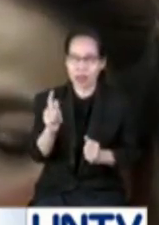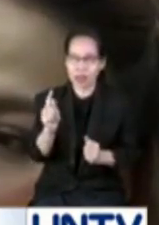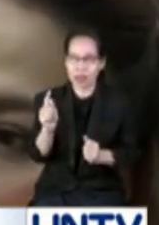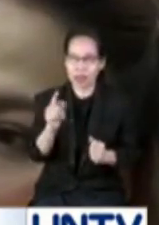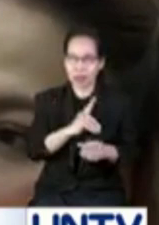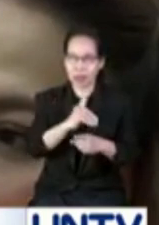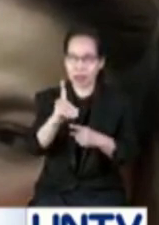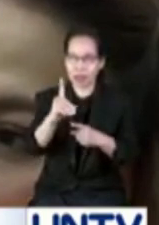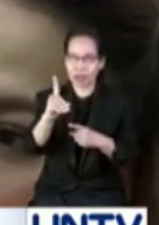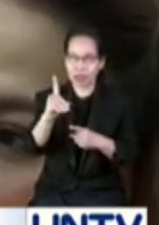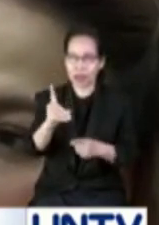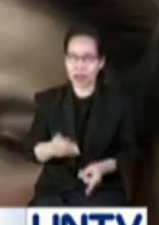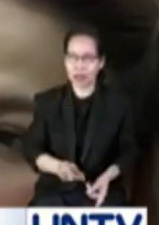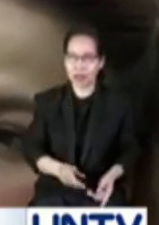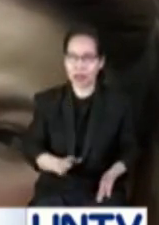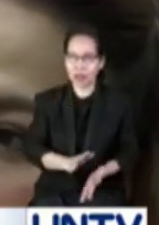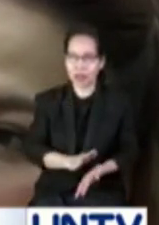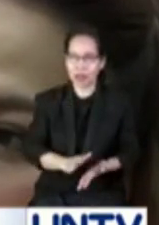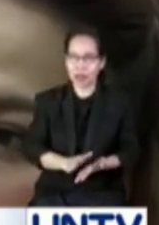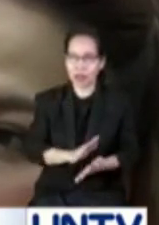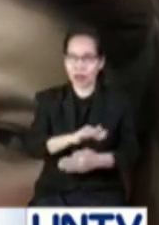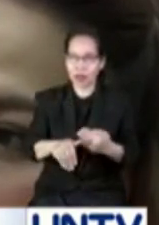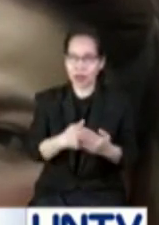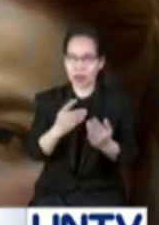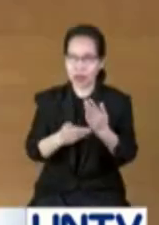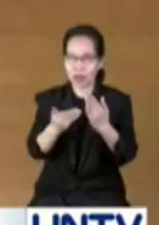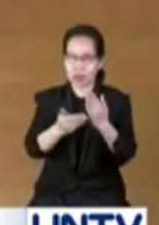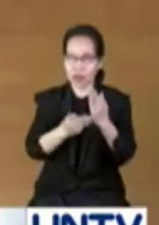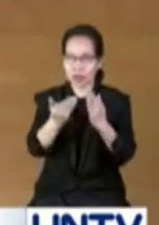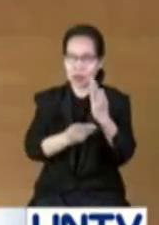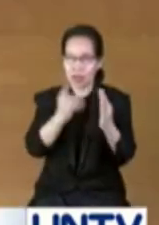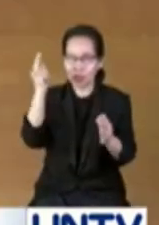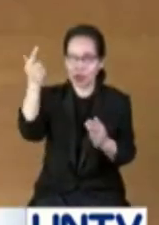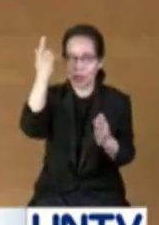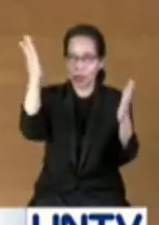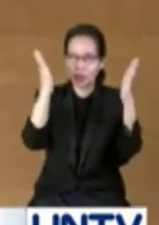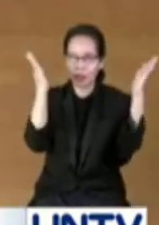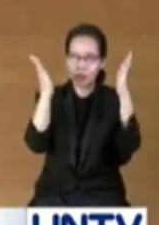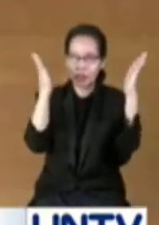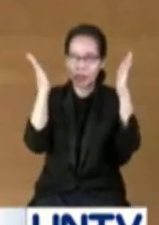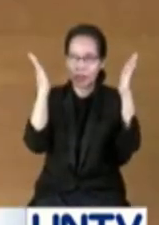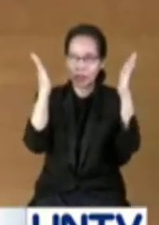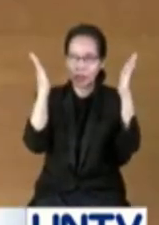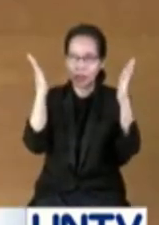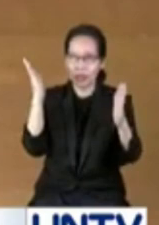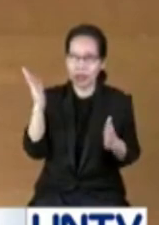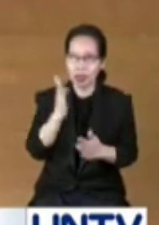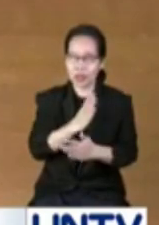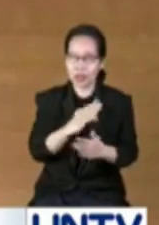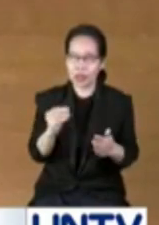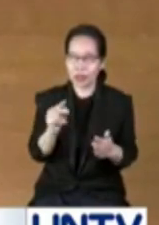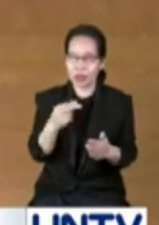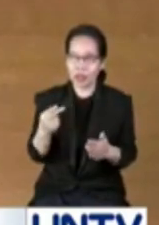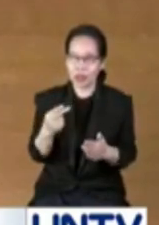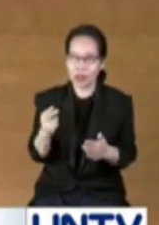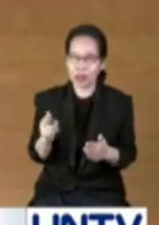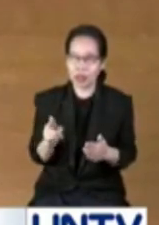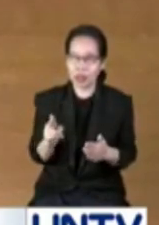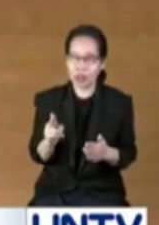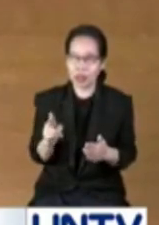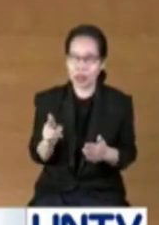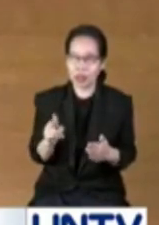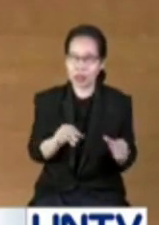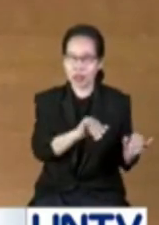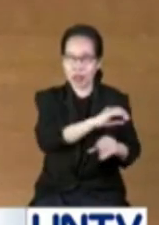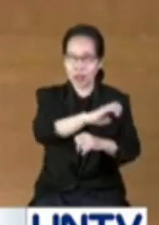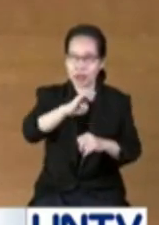consolidate all these digitalized government services into the eGovPH app to establish the national